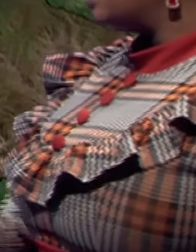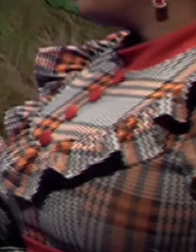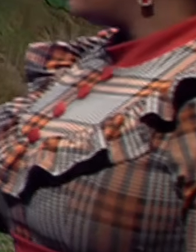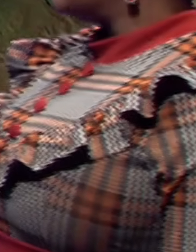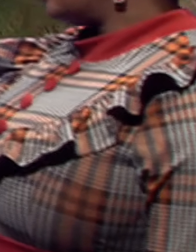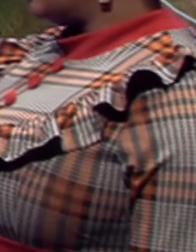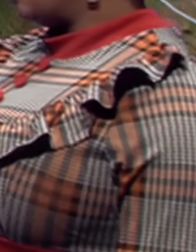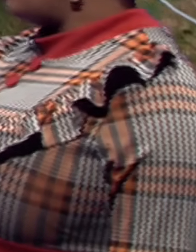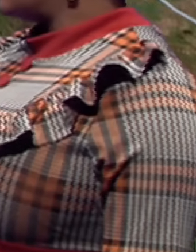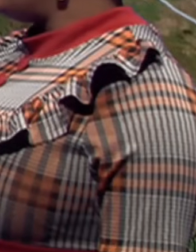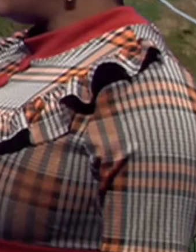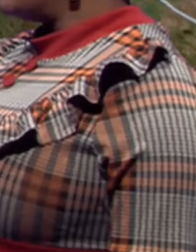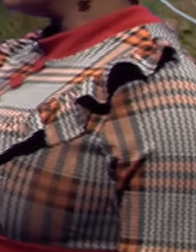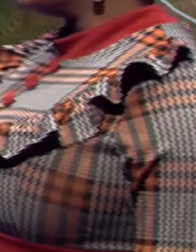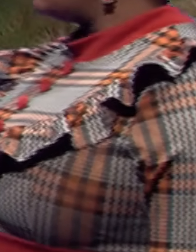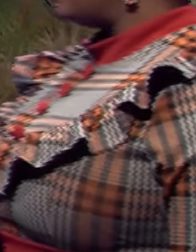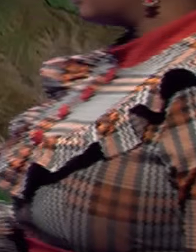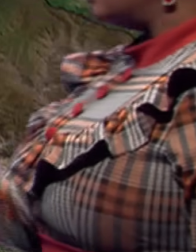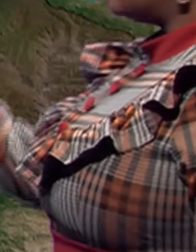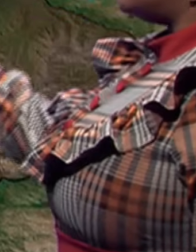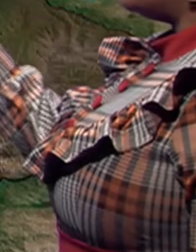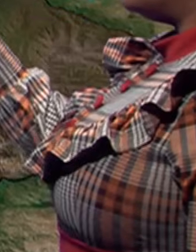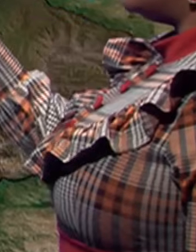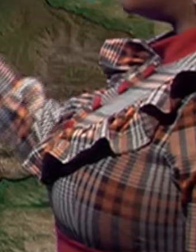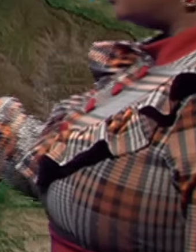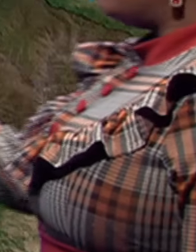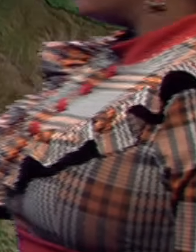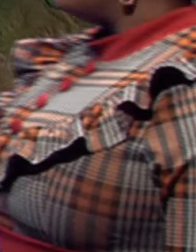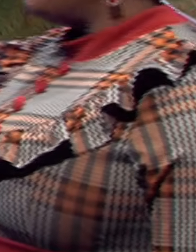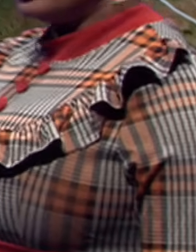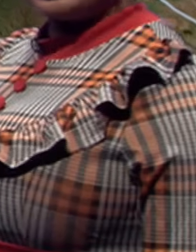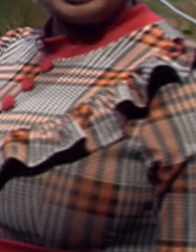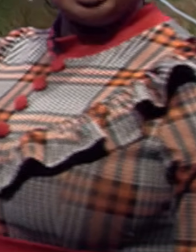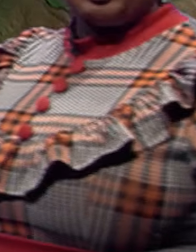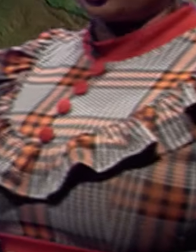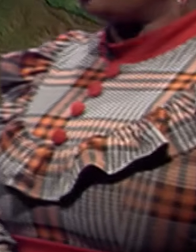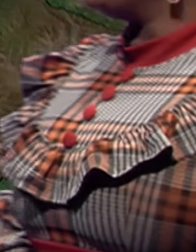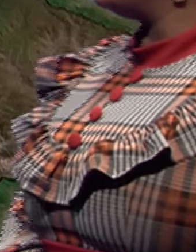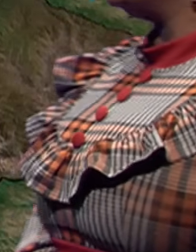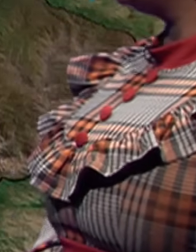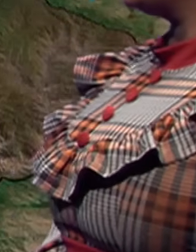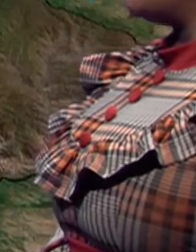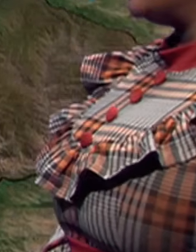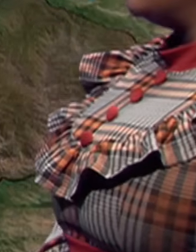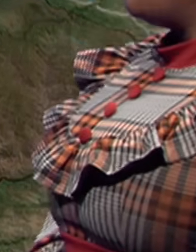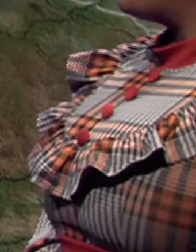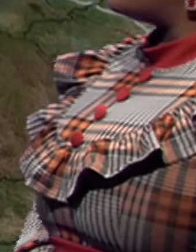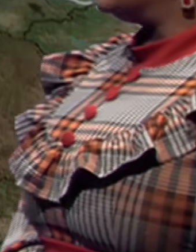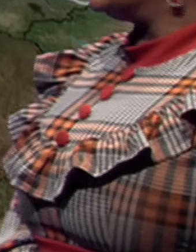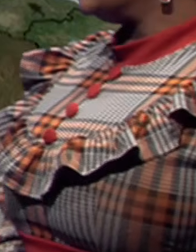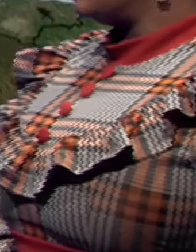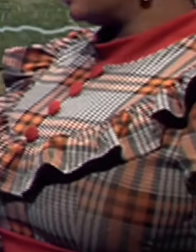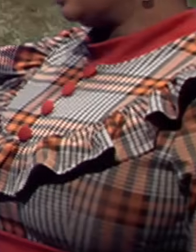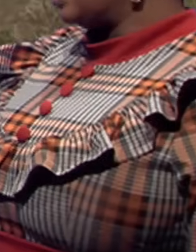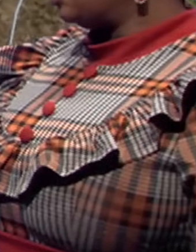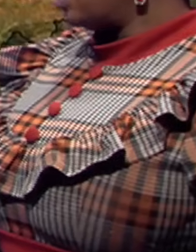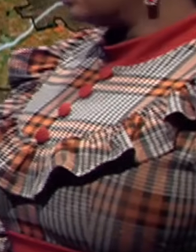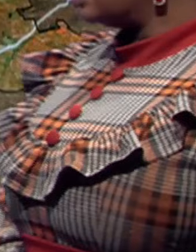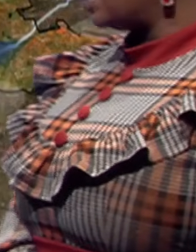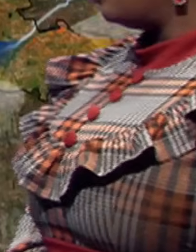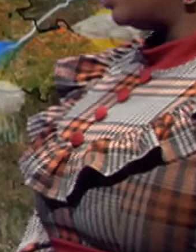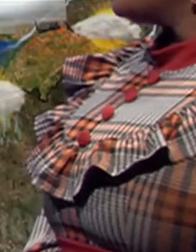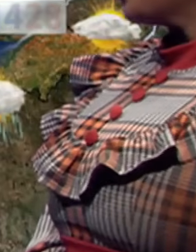sasa dipula tšela di sa le gona re lebelela gona Sasolburg re lebelela gona Bethlehem Vepenary ka tše 28 go provinceng ya Freestata